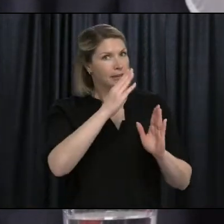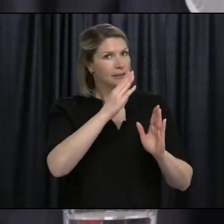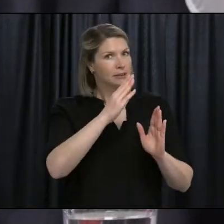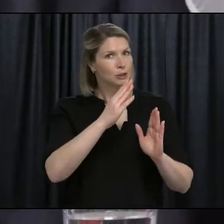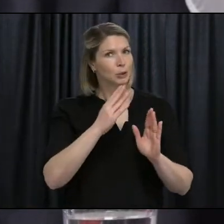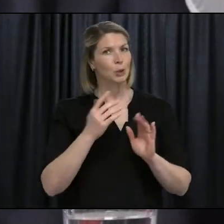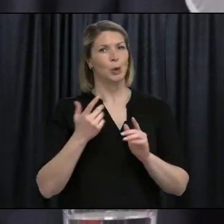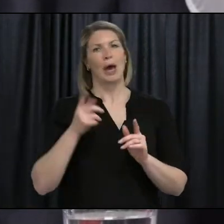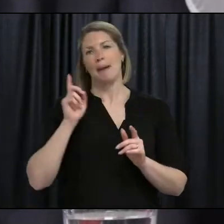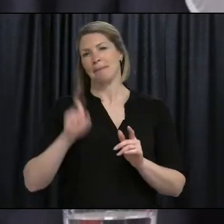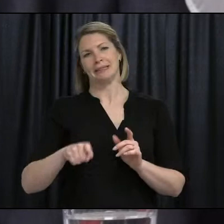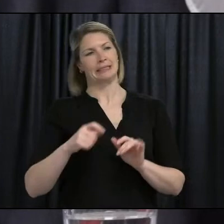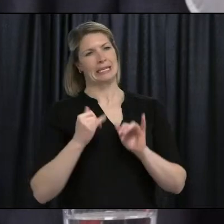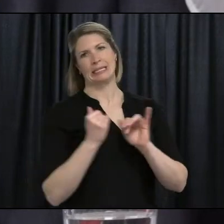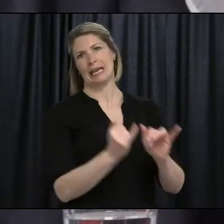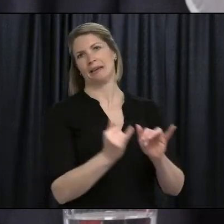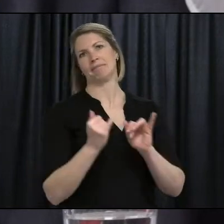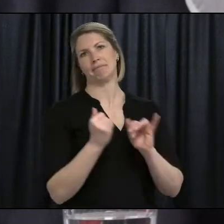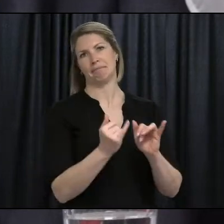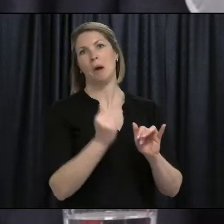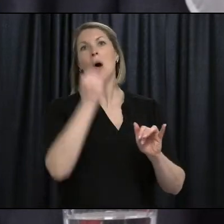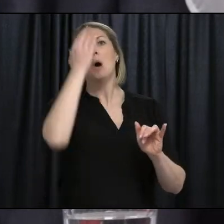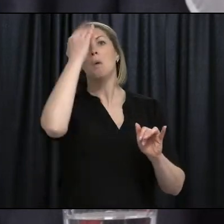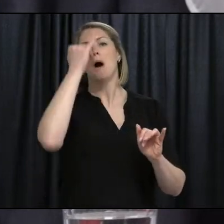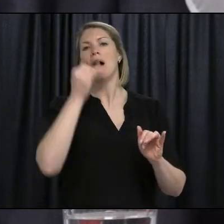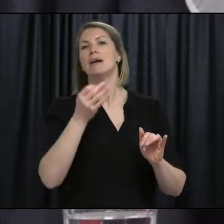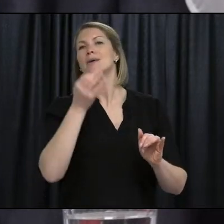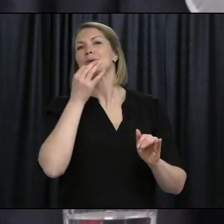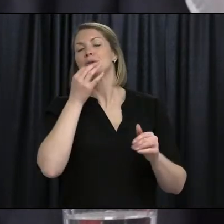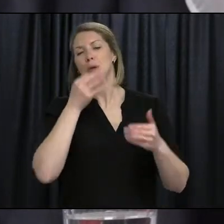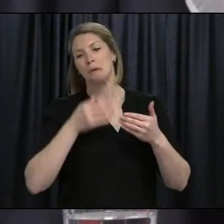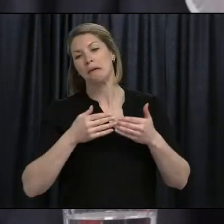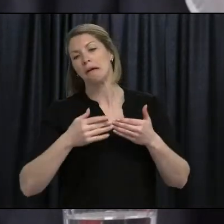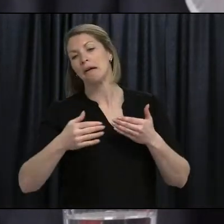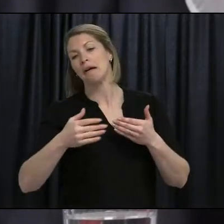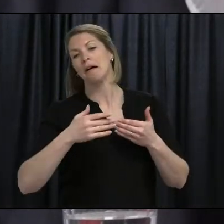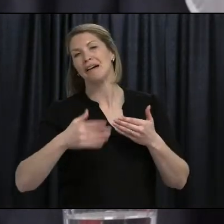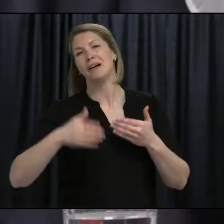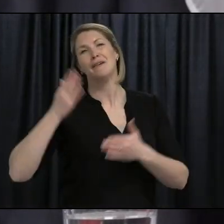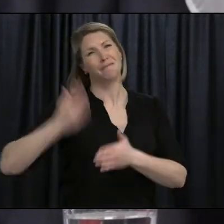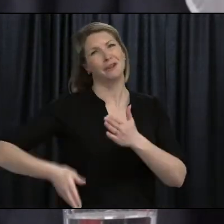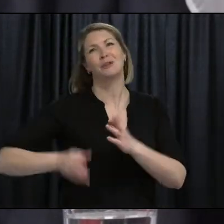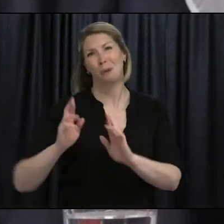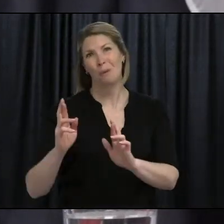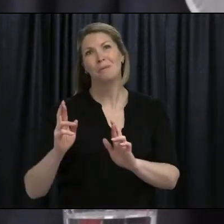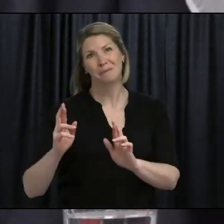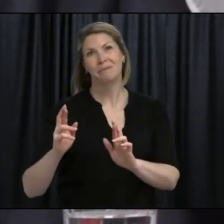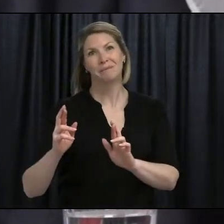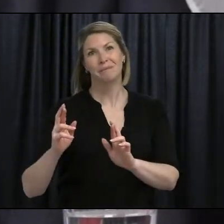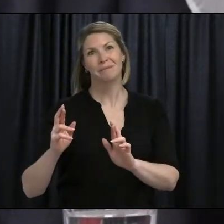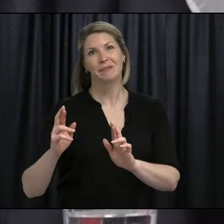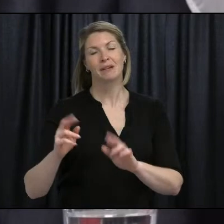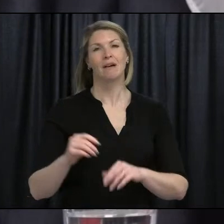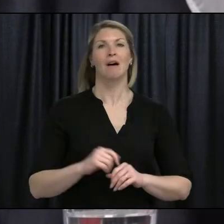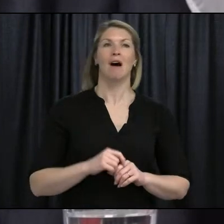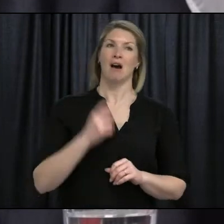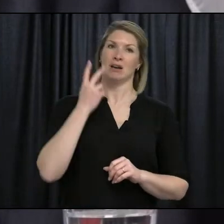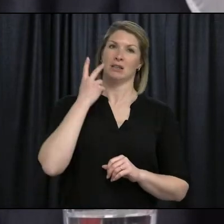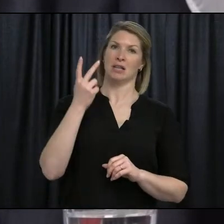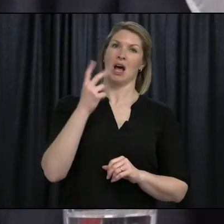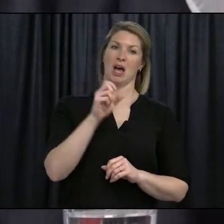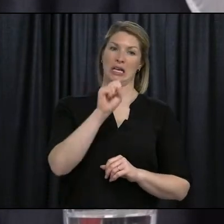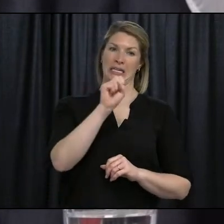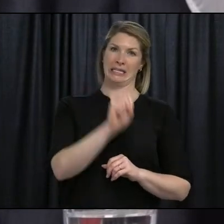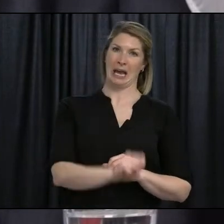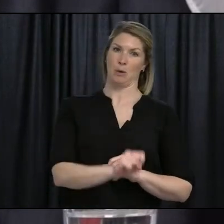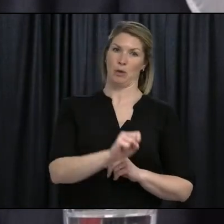sight. We have seen some challenges in communities on the